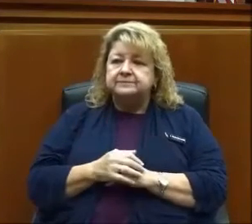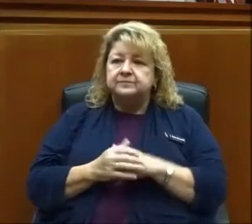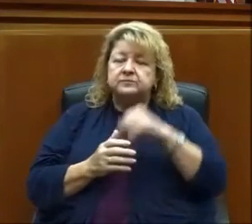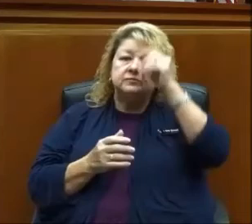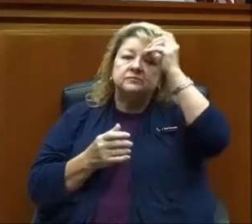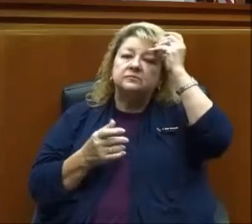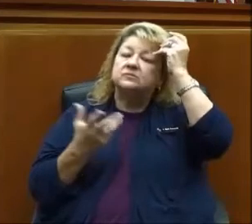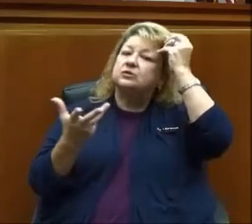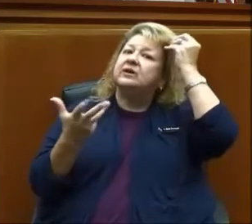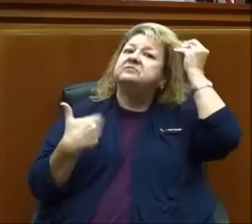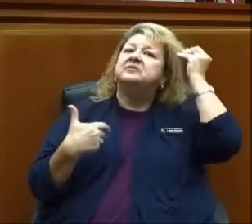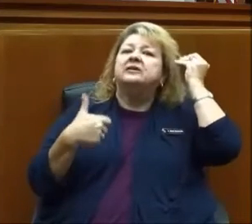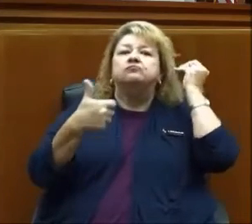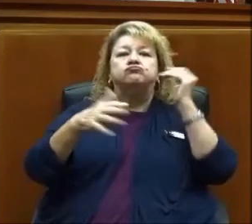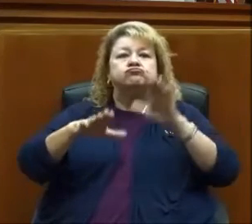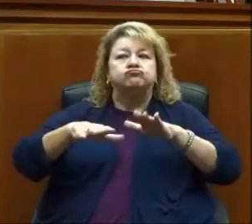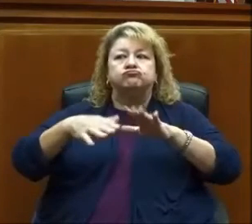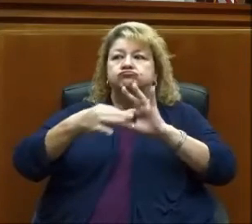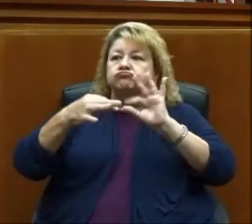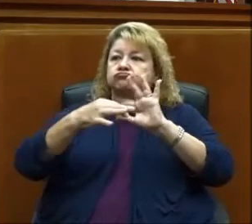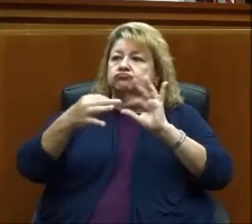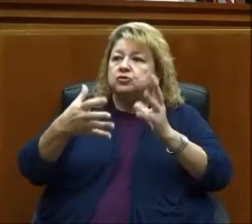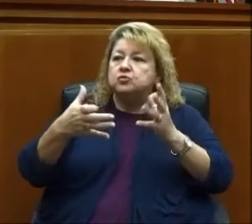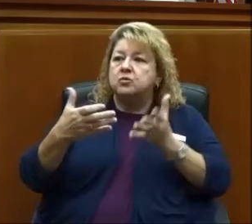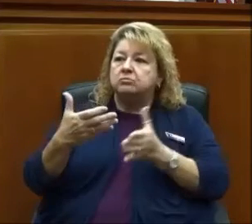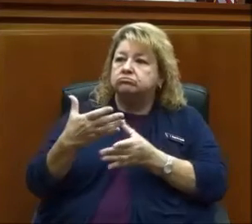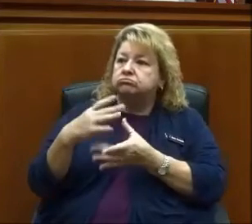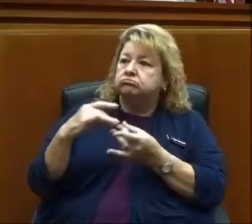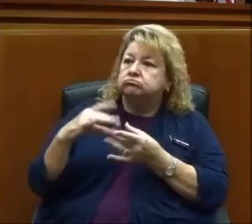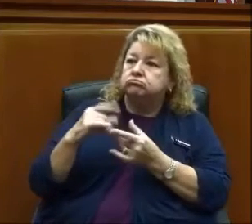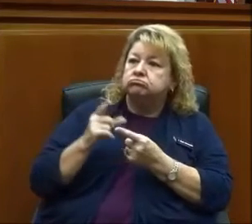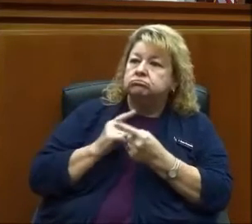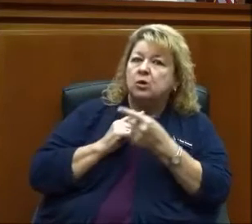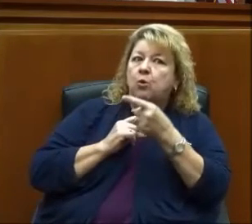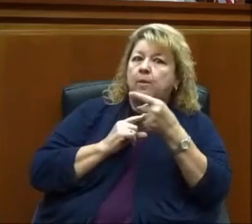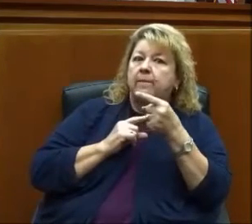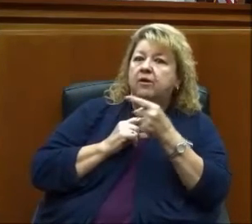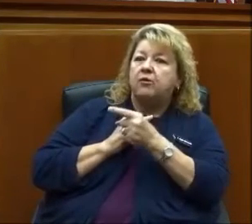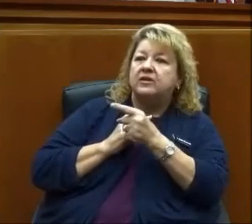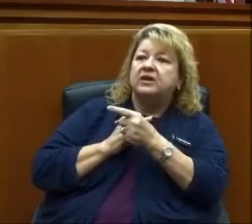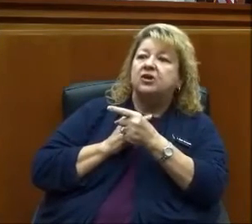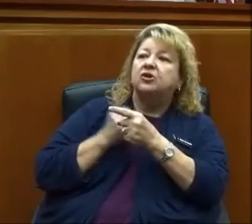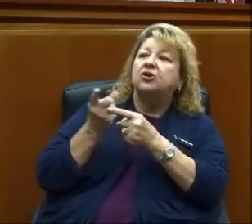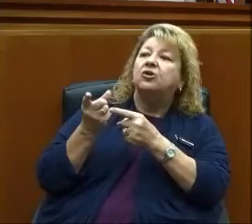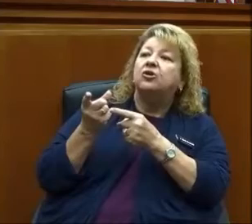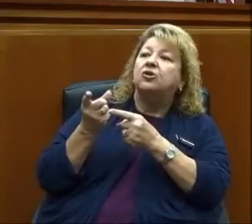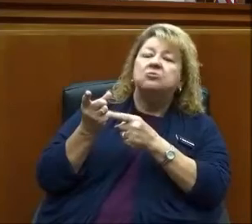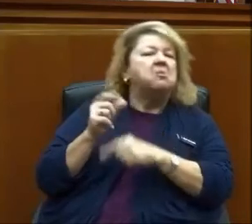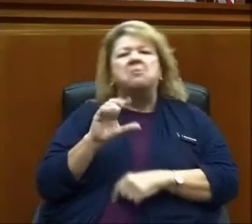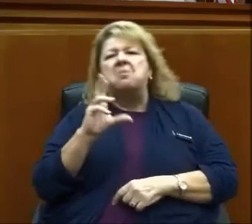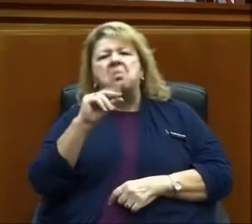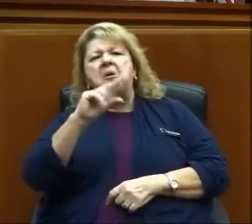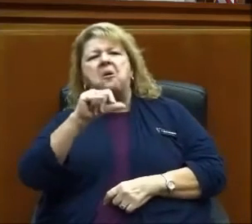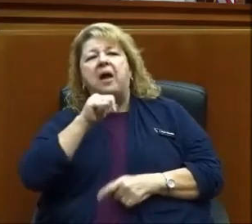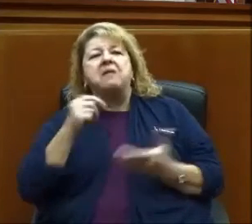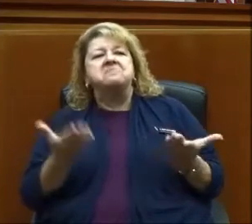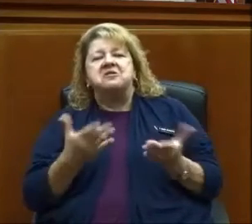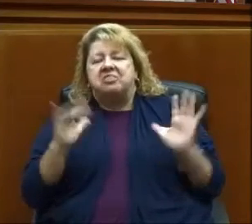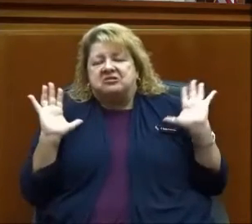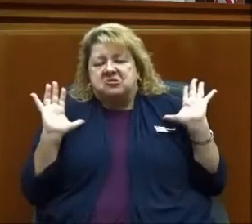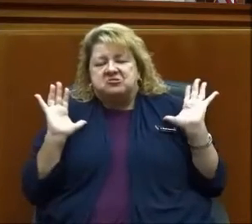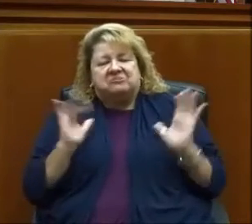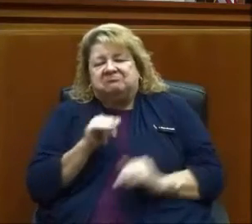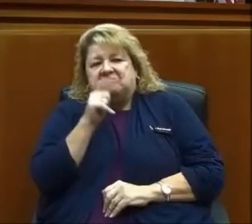Do you have any opening remarks you'd like to share with us, or you just... No, sir, I'm just here. Okay. All good, thank you. Okay, thank